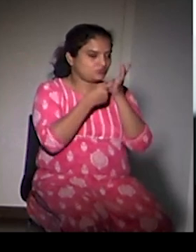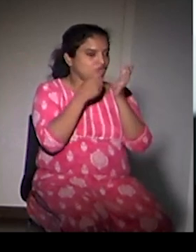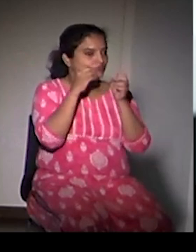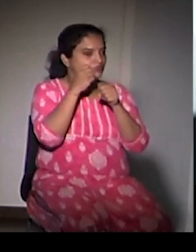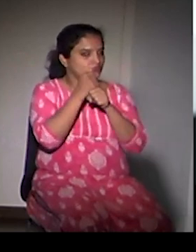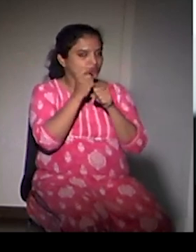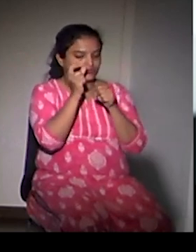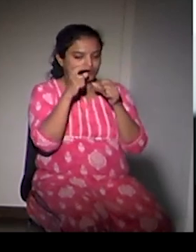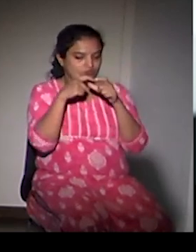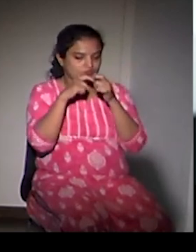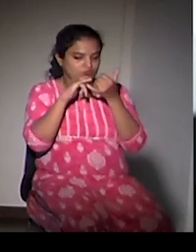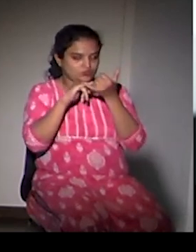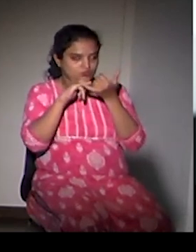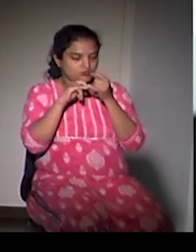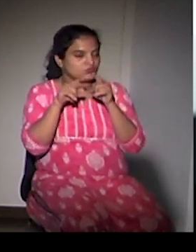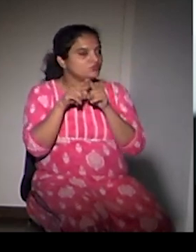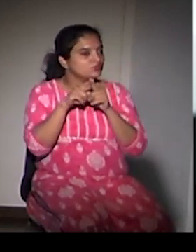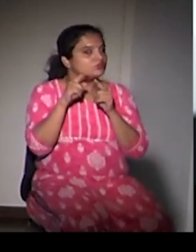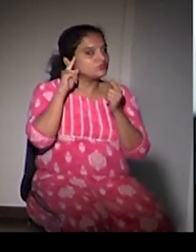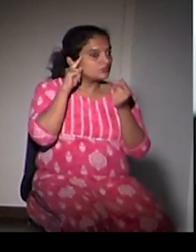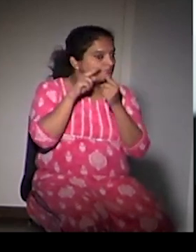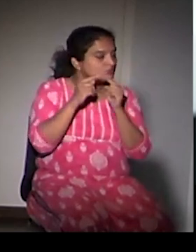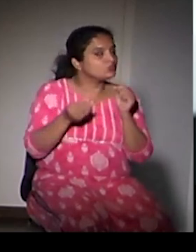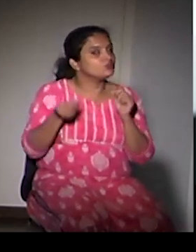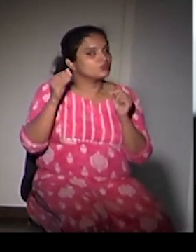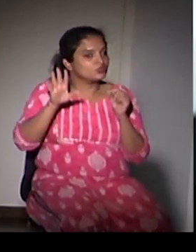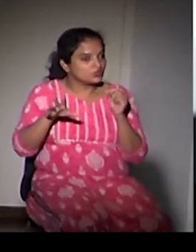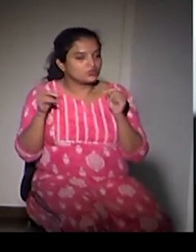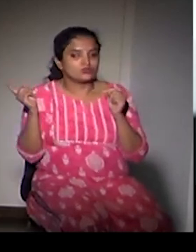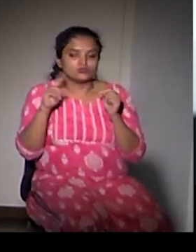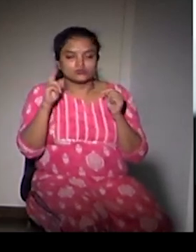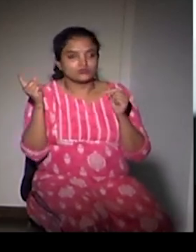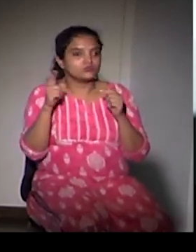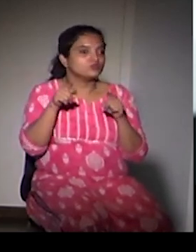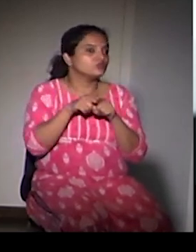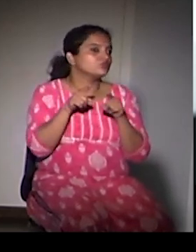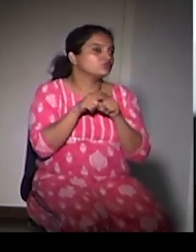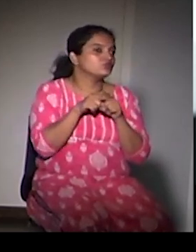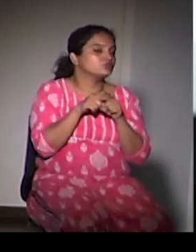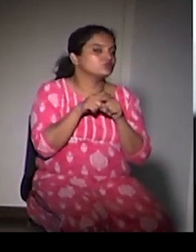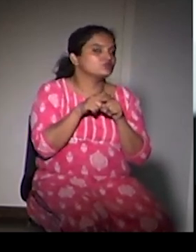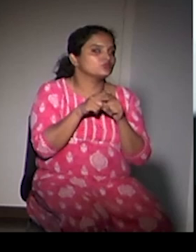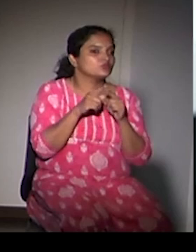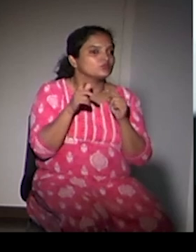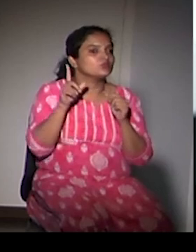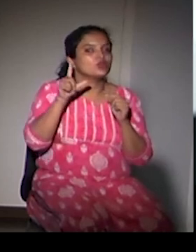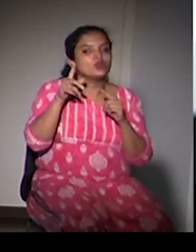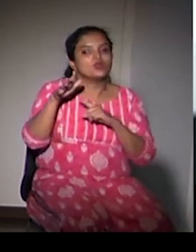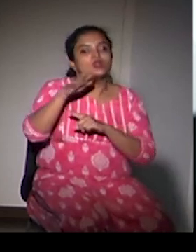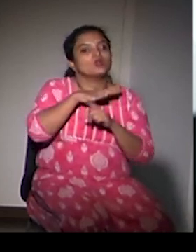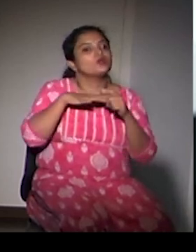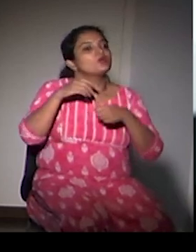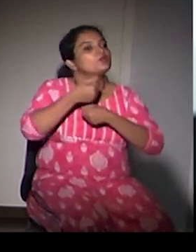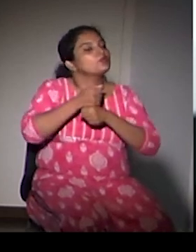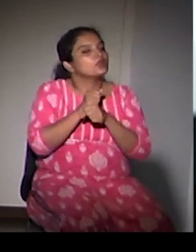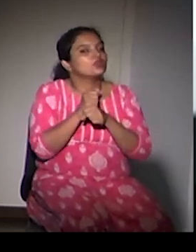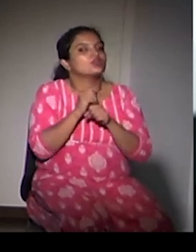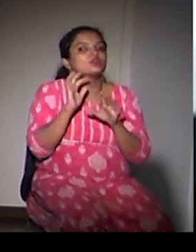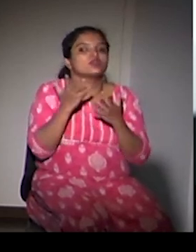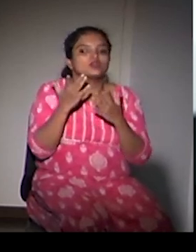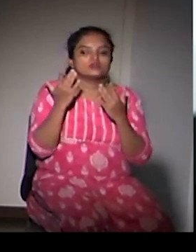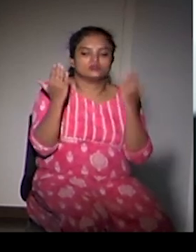nearby church of St. Augustine, but these are clearly locally made, or at least made in the